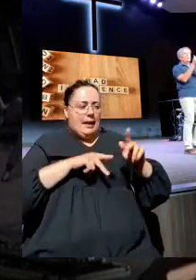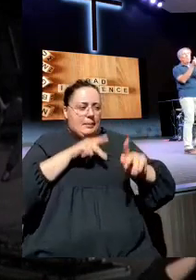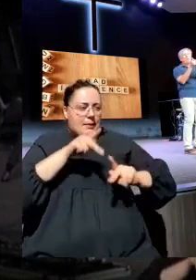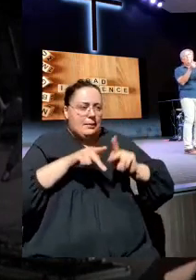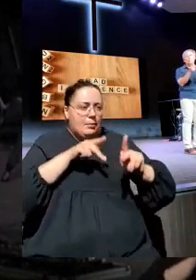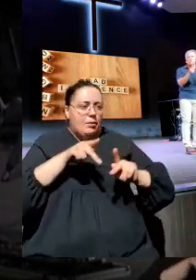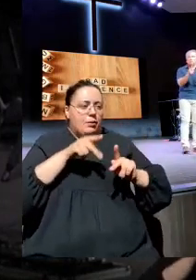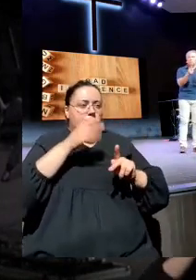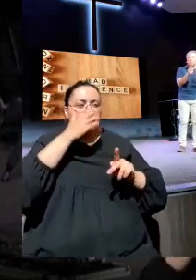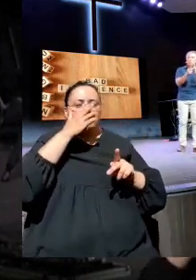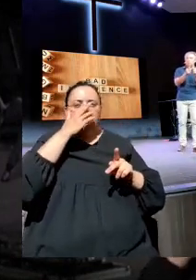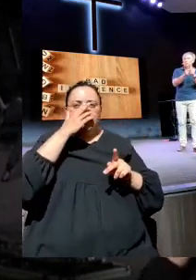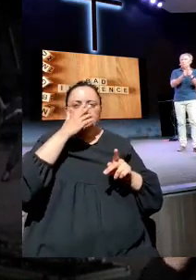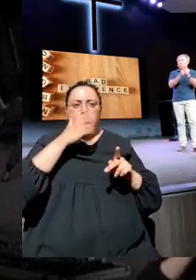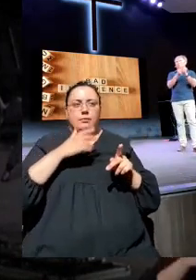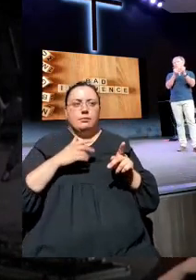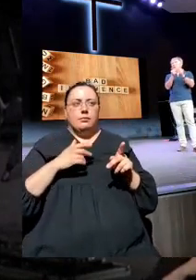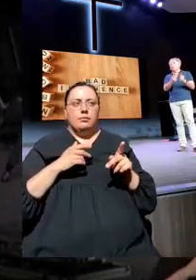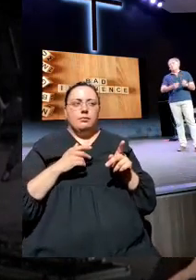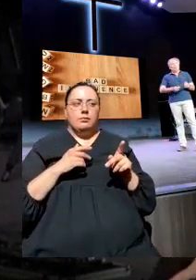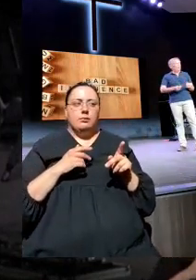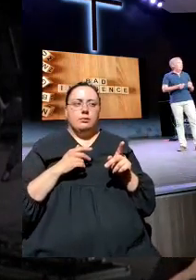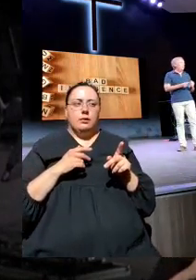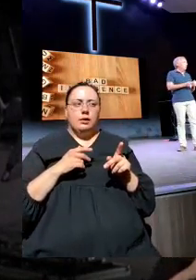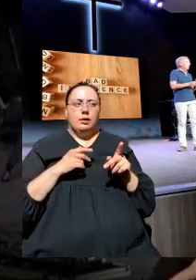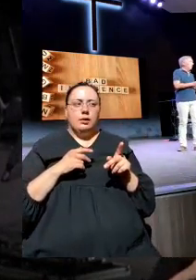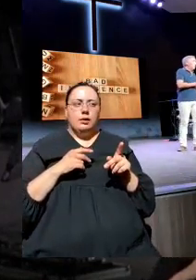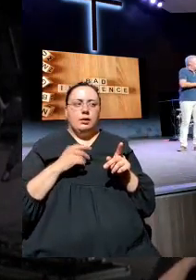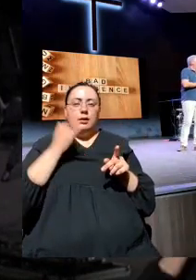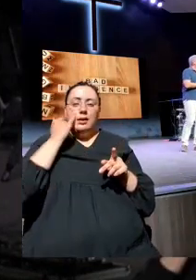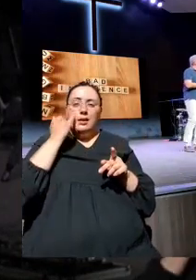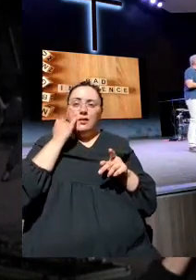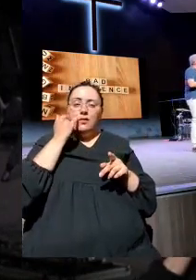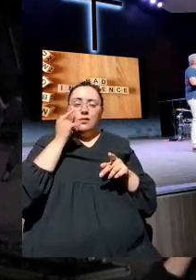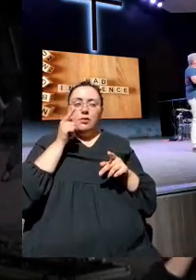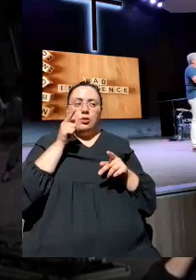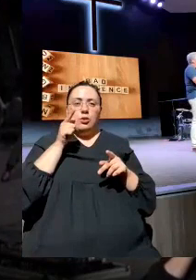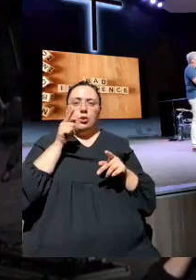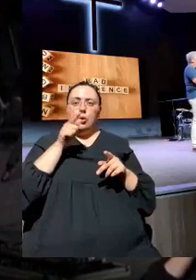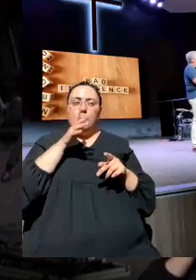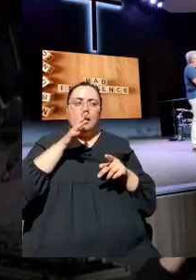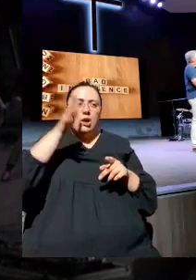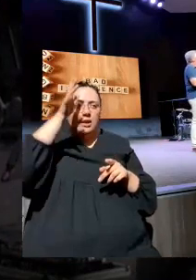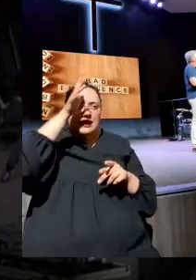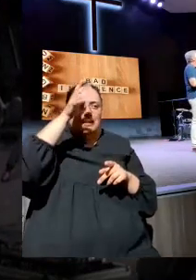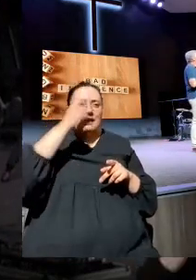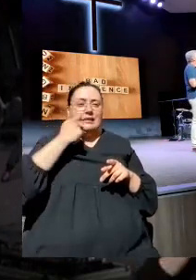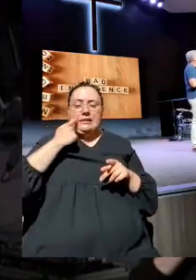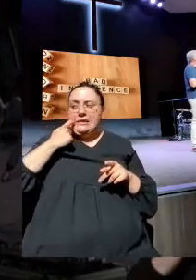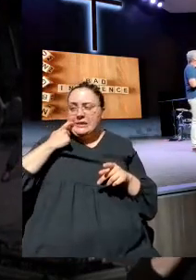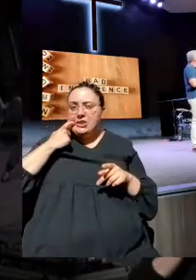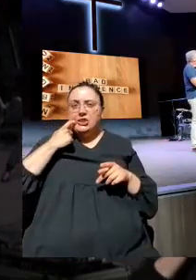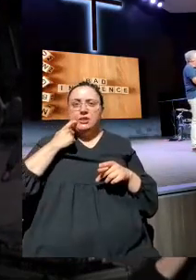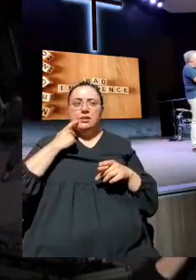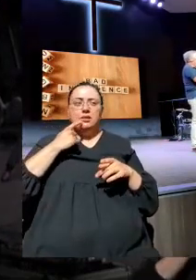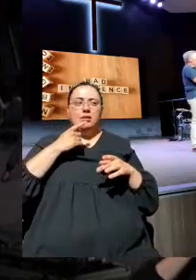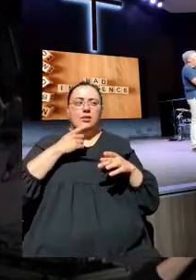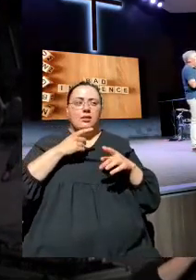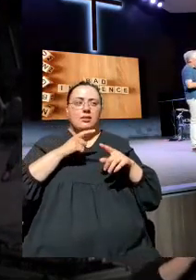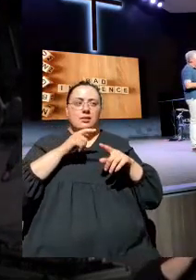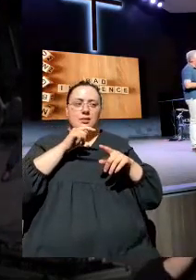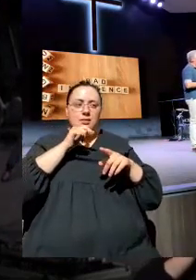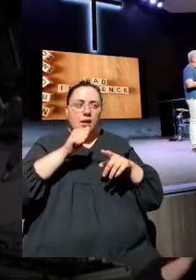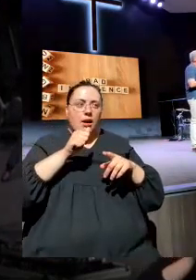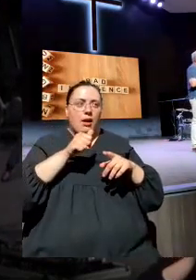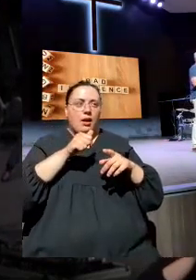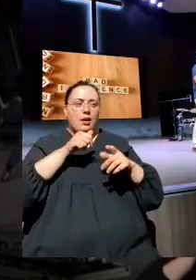unhealthy behaviors. Maybe you've been raised by someone with an addiction. You've been raised by somebody who didn't treat the opposite